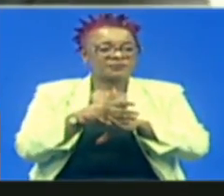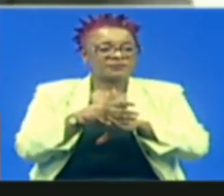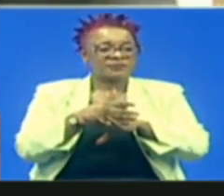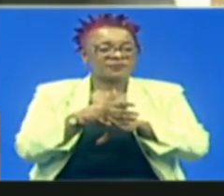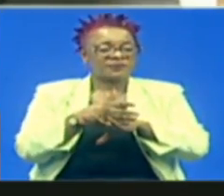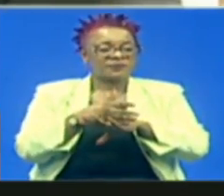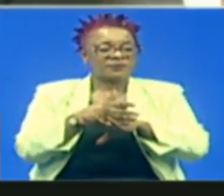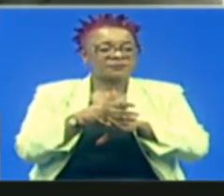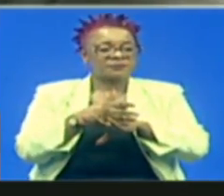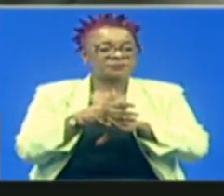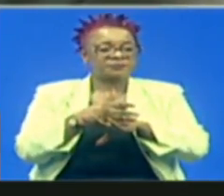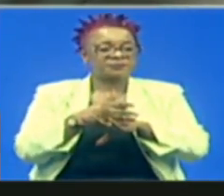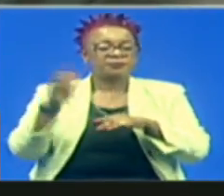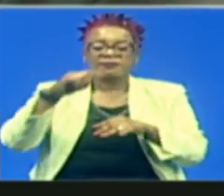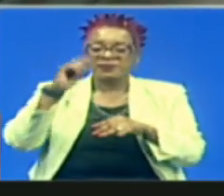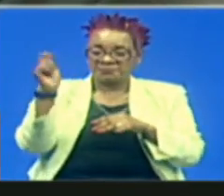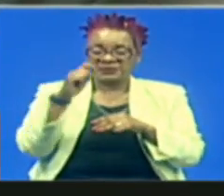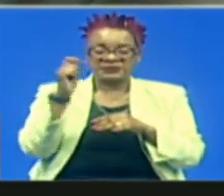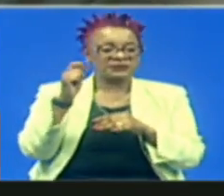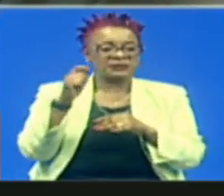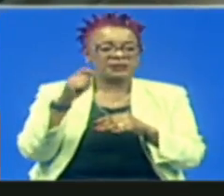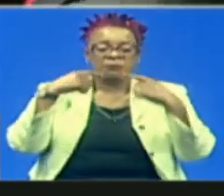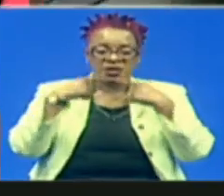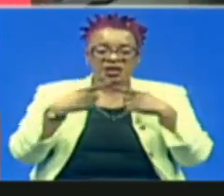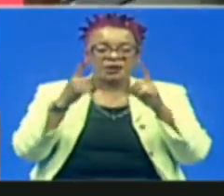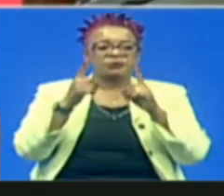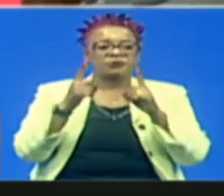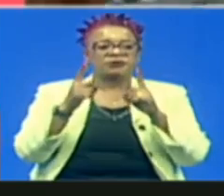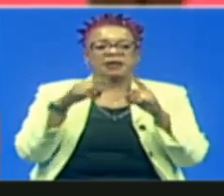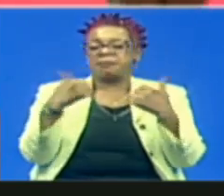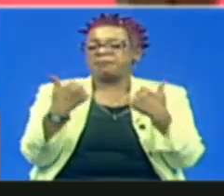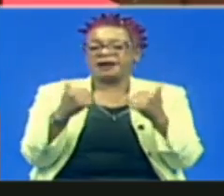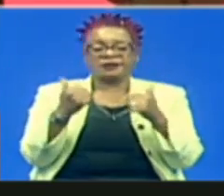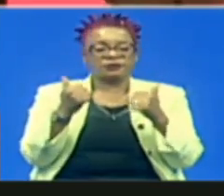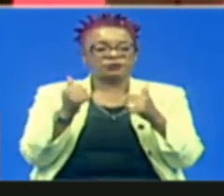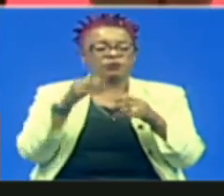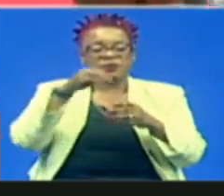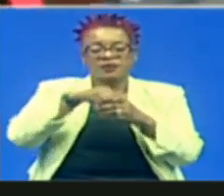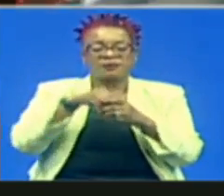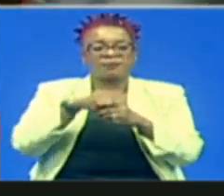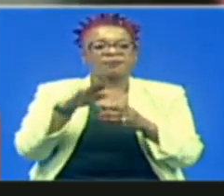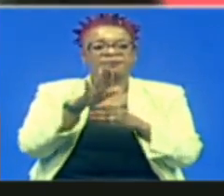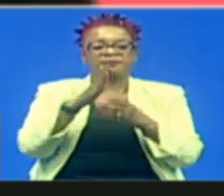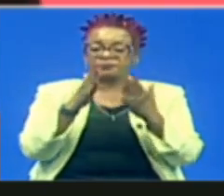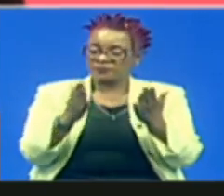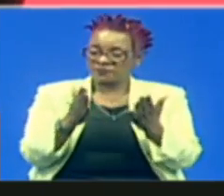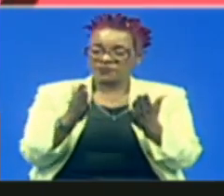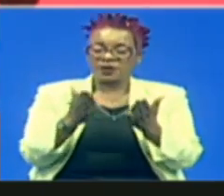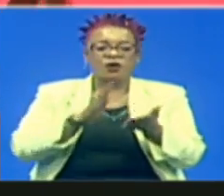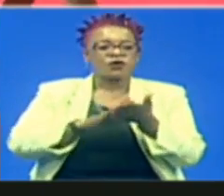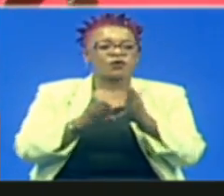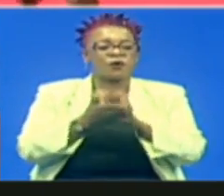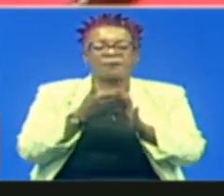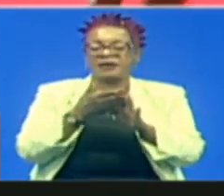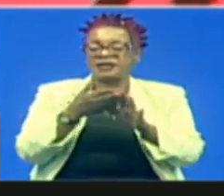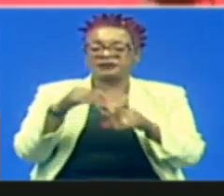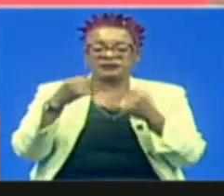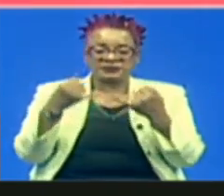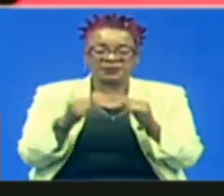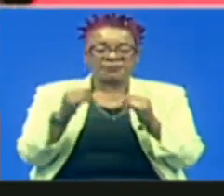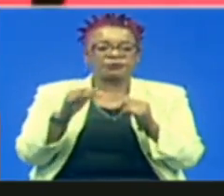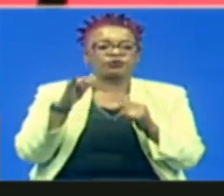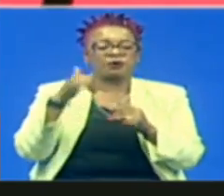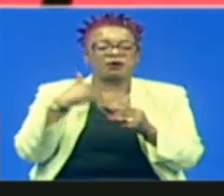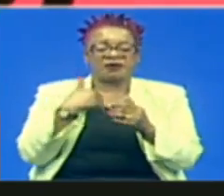least. The president is yet to pronounce himself on the goings-on within his house, nor made any attempt to pick up the